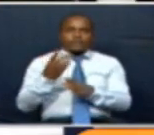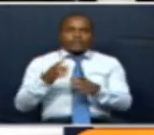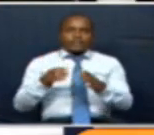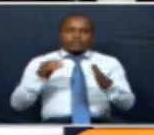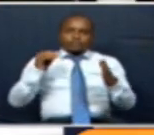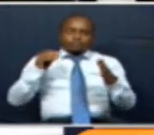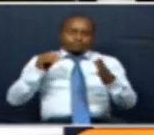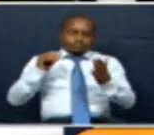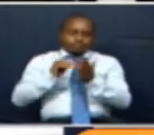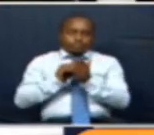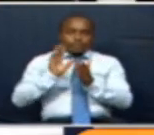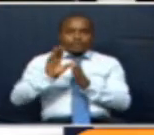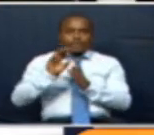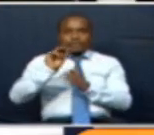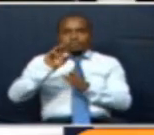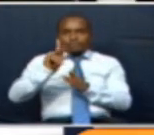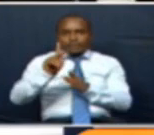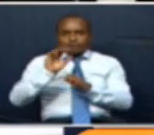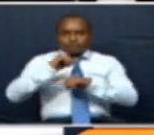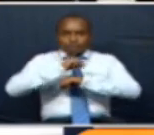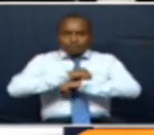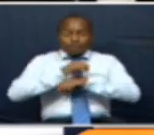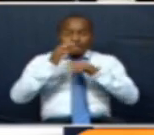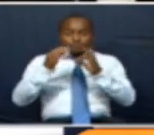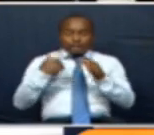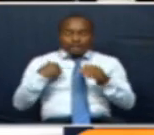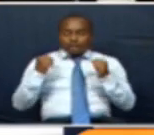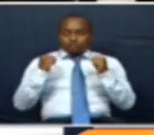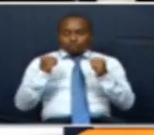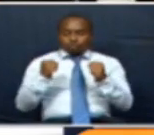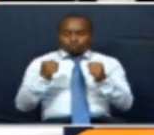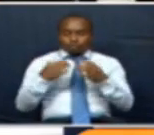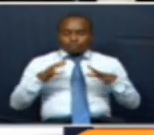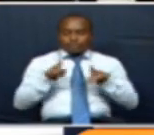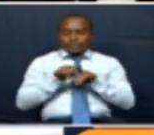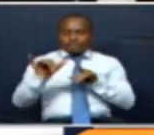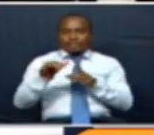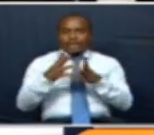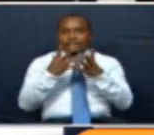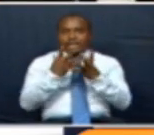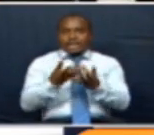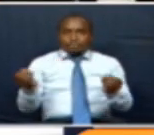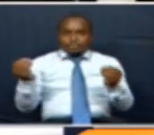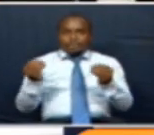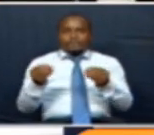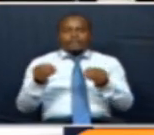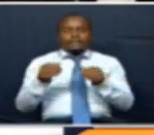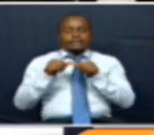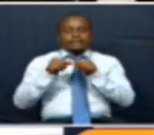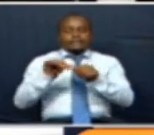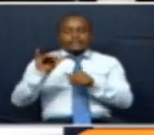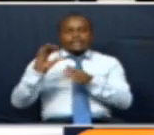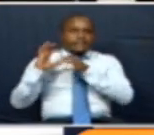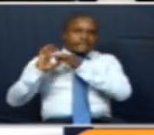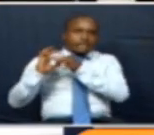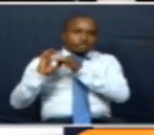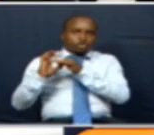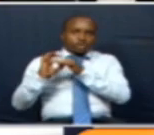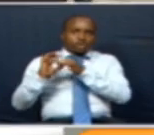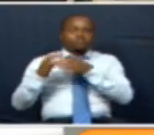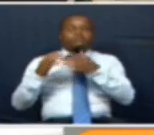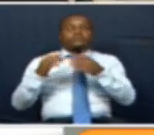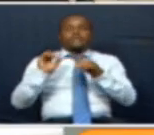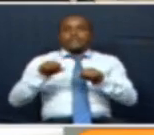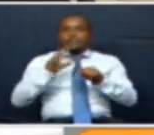school. And once you have such strong characters depart, then sustaining that culture can be a bit of a